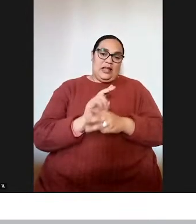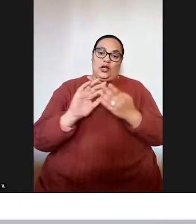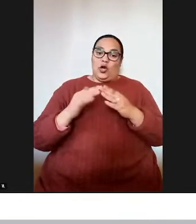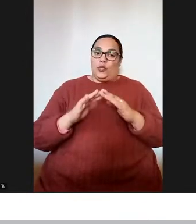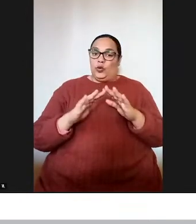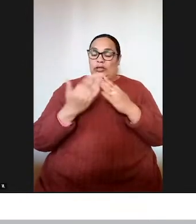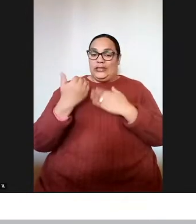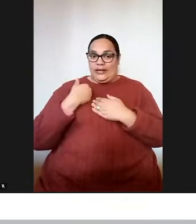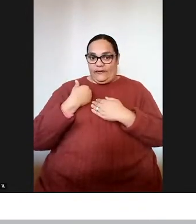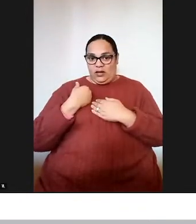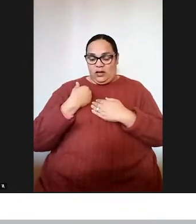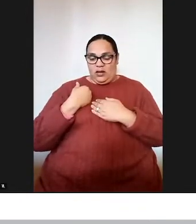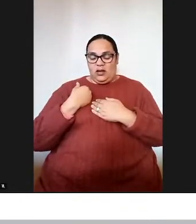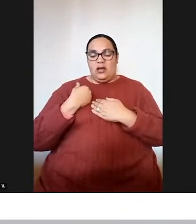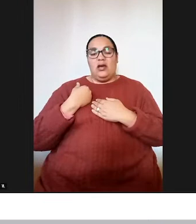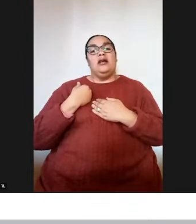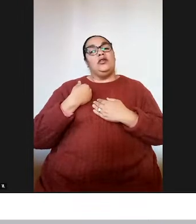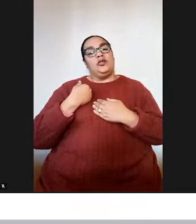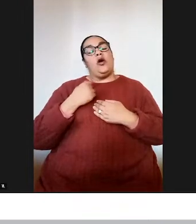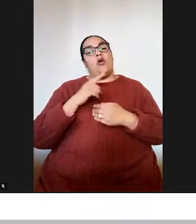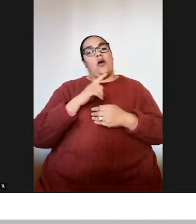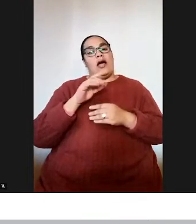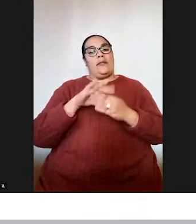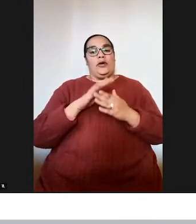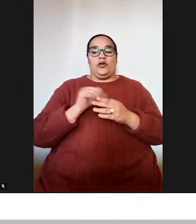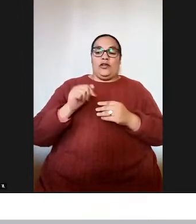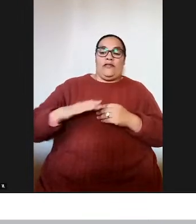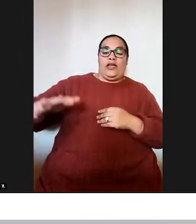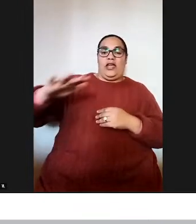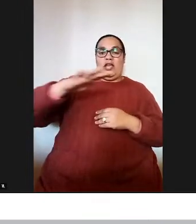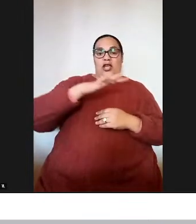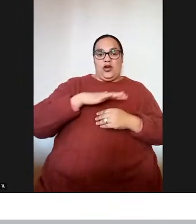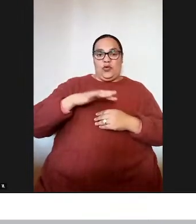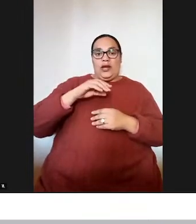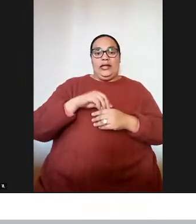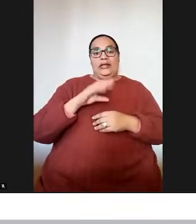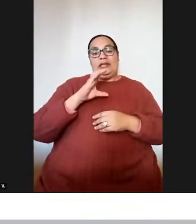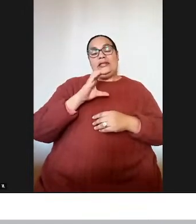Safety. In terms of the area in the C and D